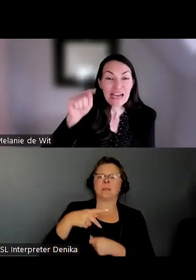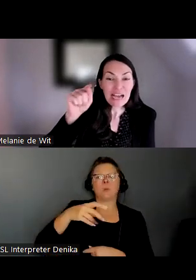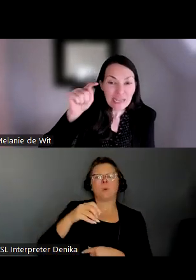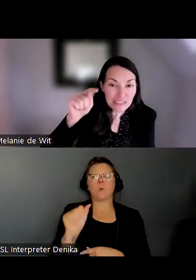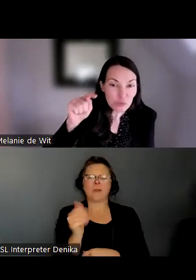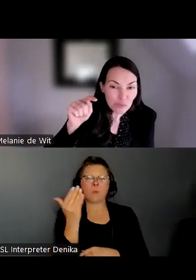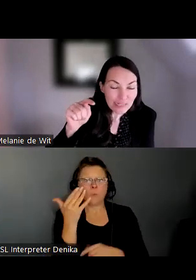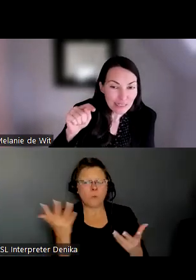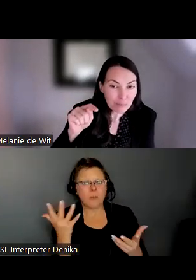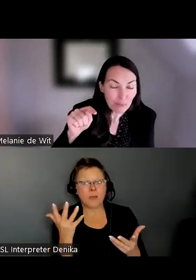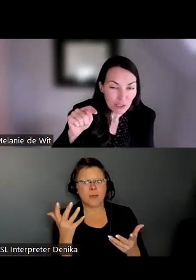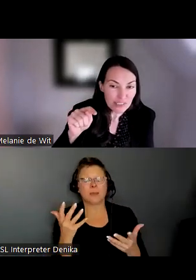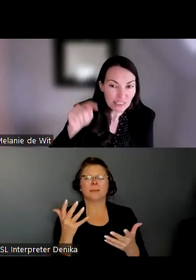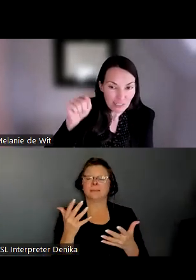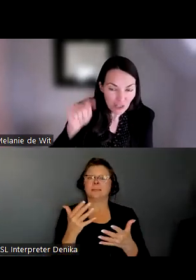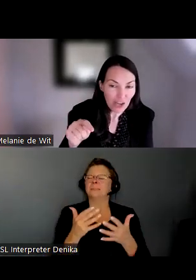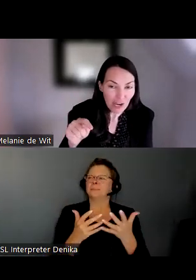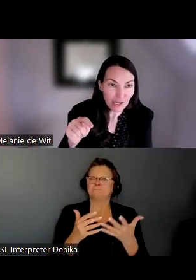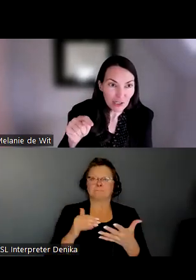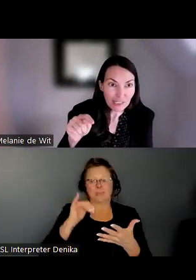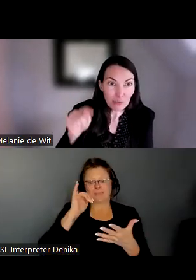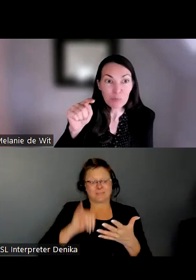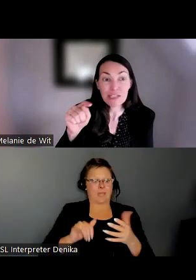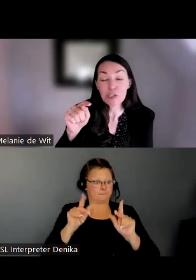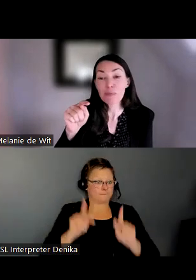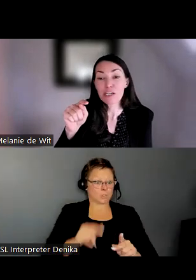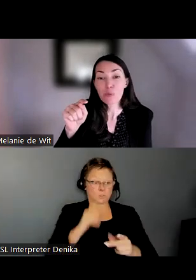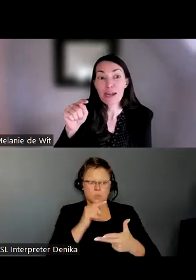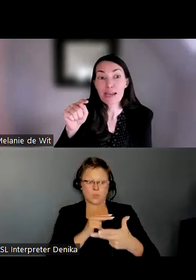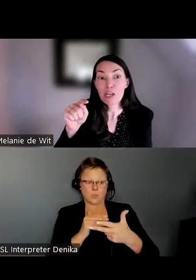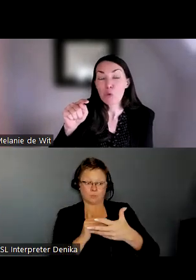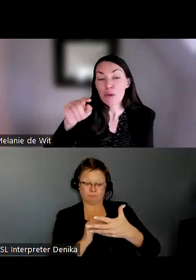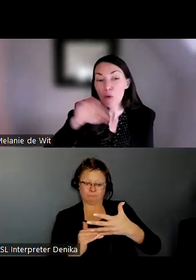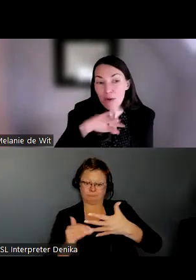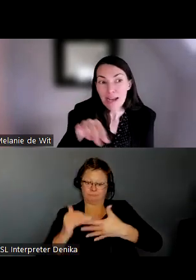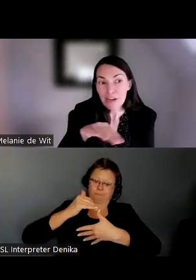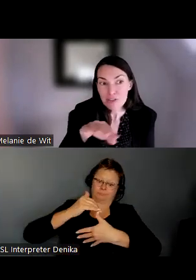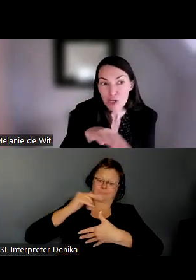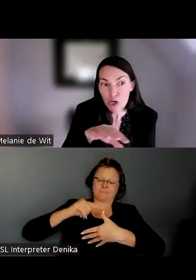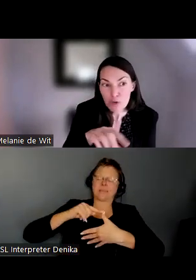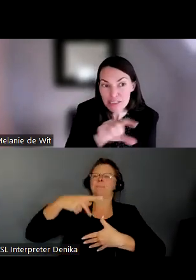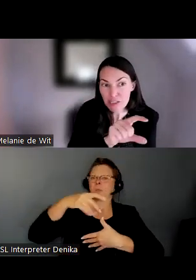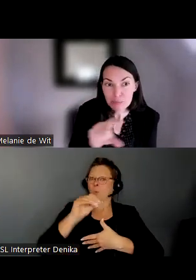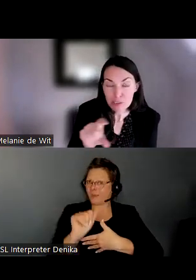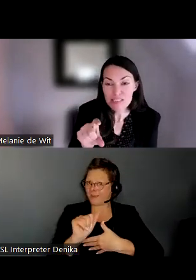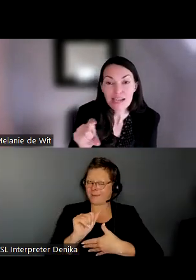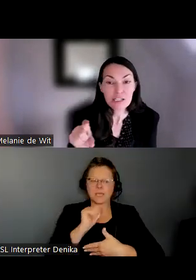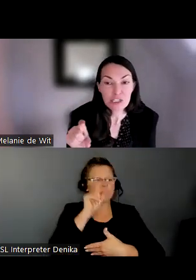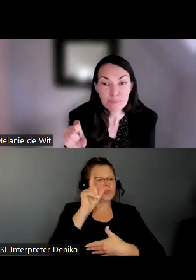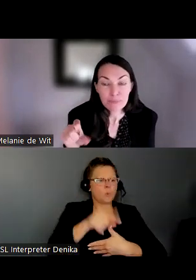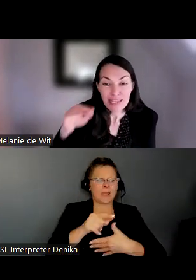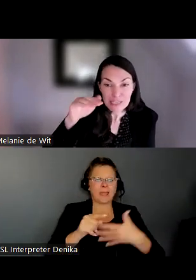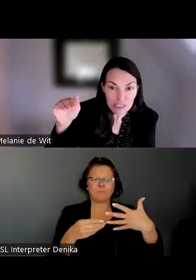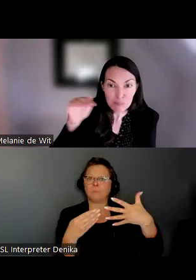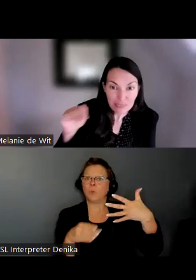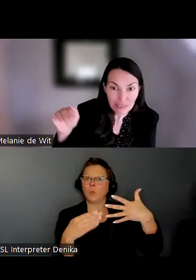the highest ranking person on the hierarchy will be your POA. we won't have to go into the blue